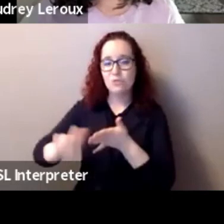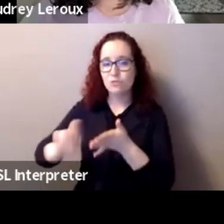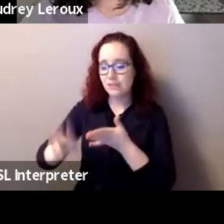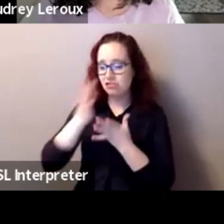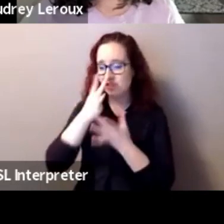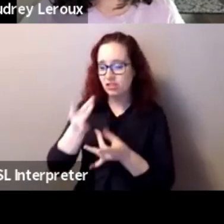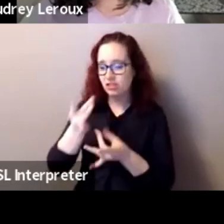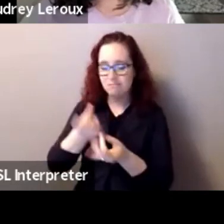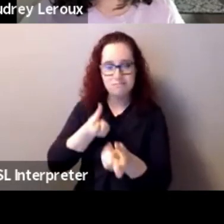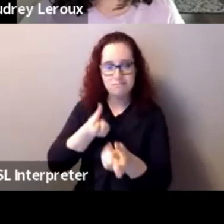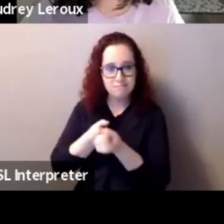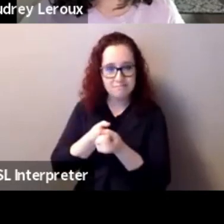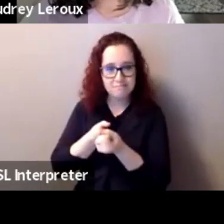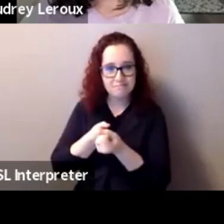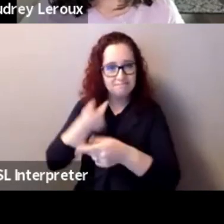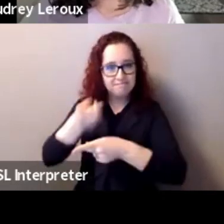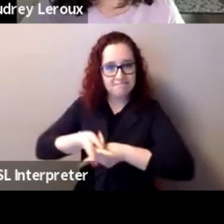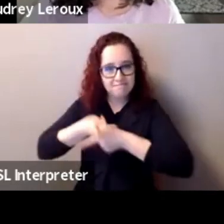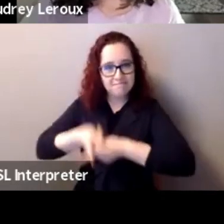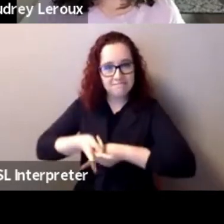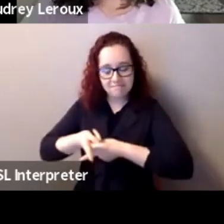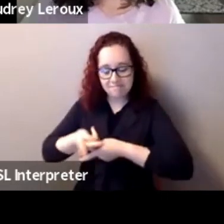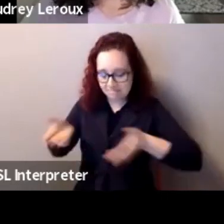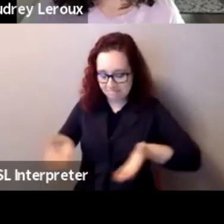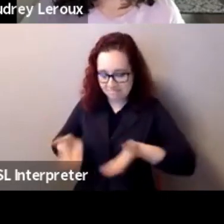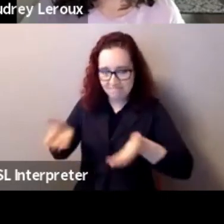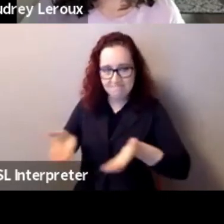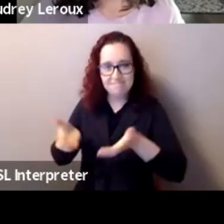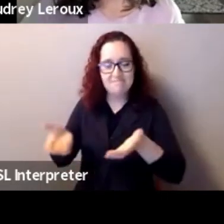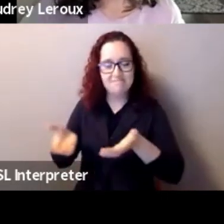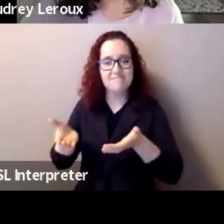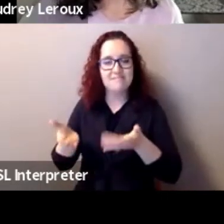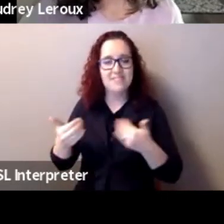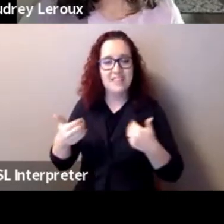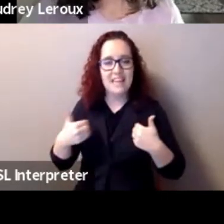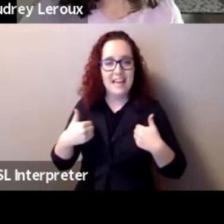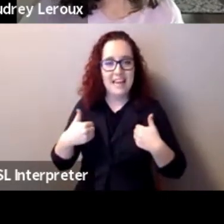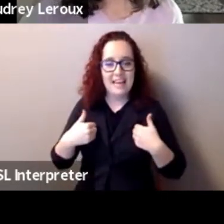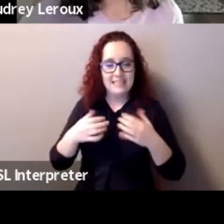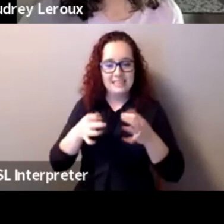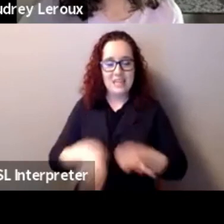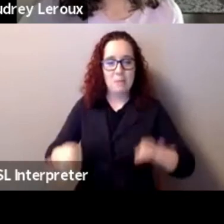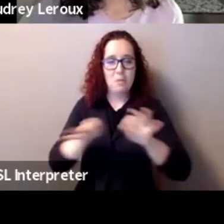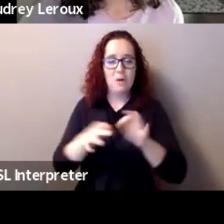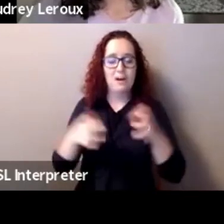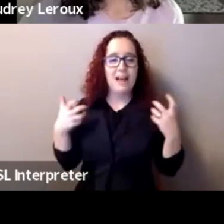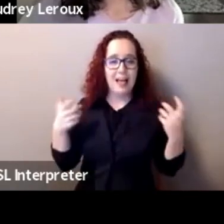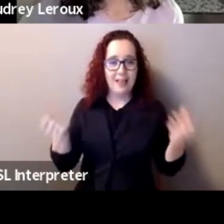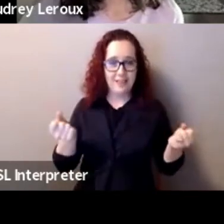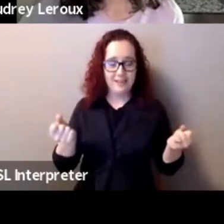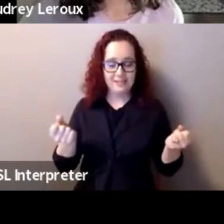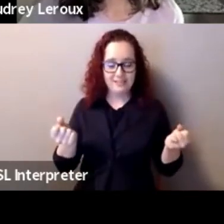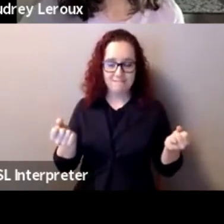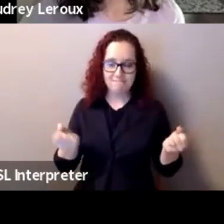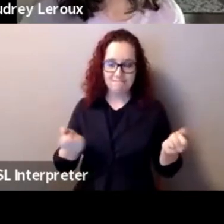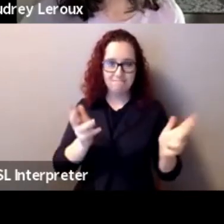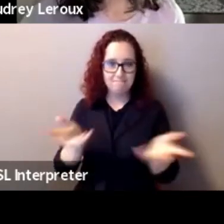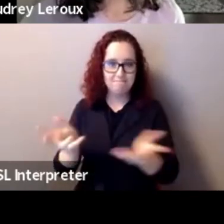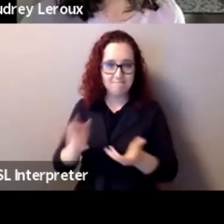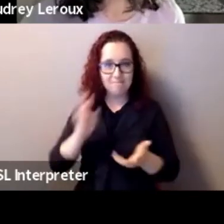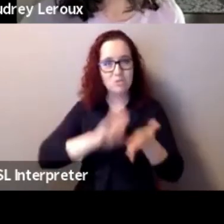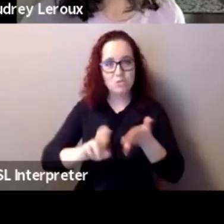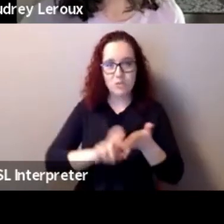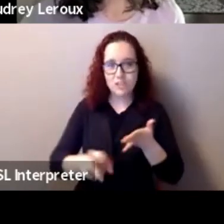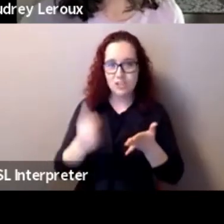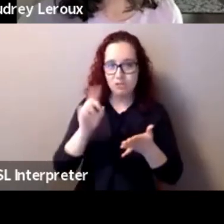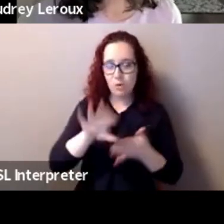is supported and nurtured and creates a really vital and healthy space for your members. And so whatever we can do to make that happen, we're